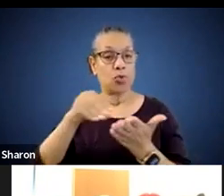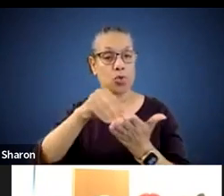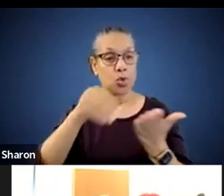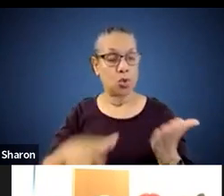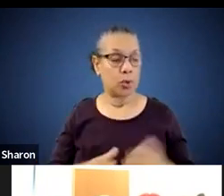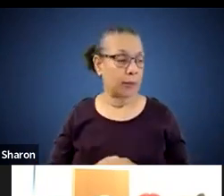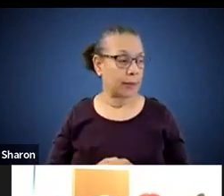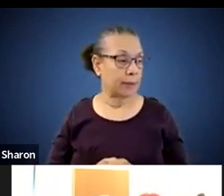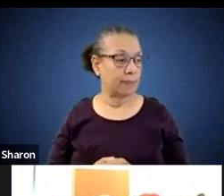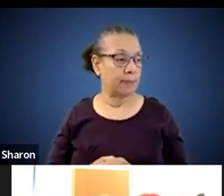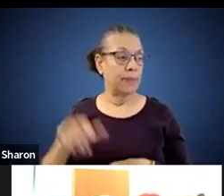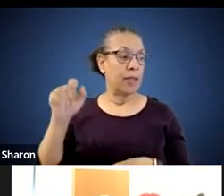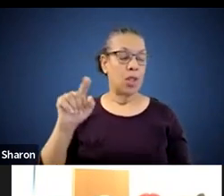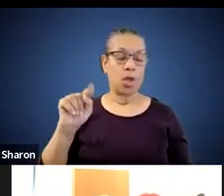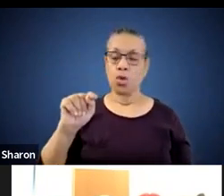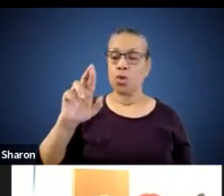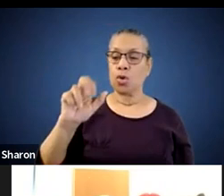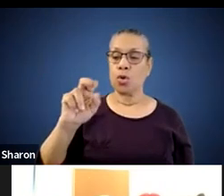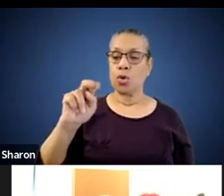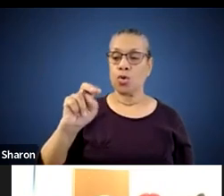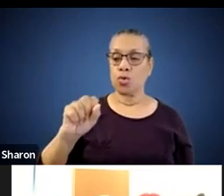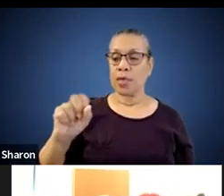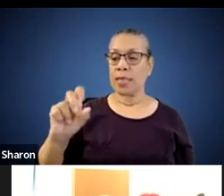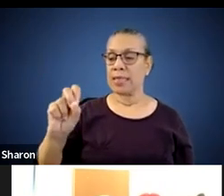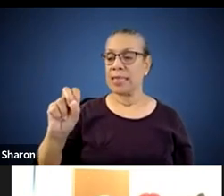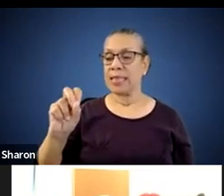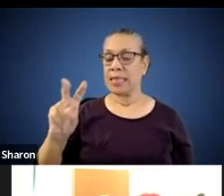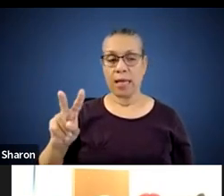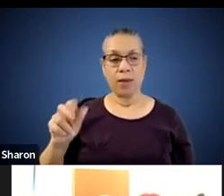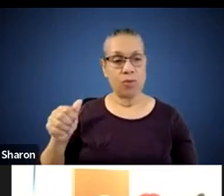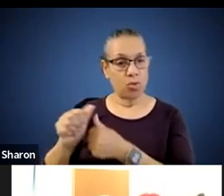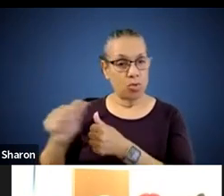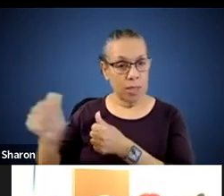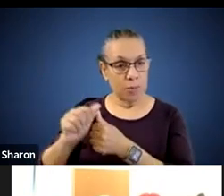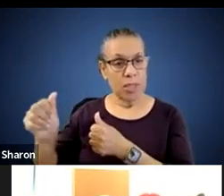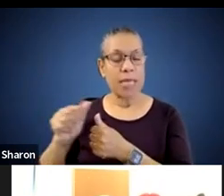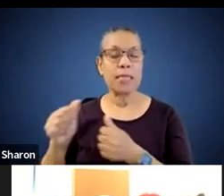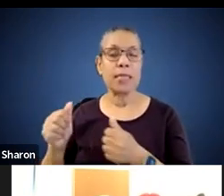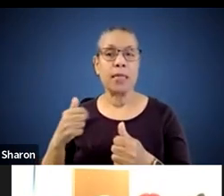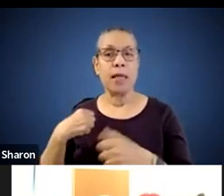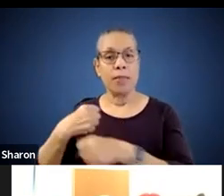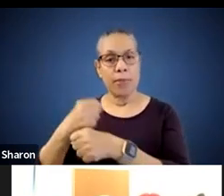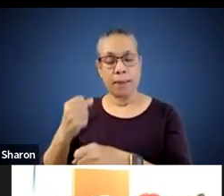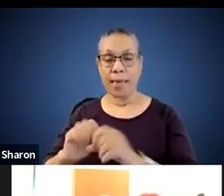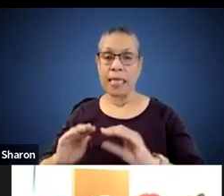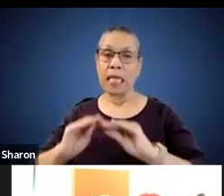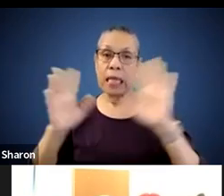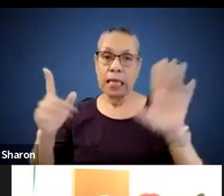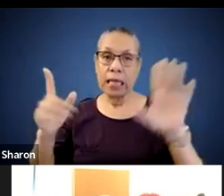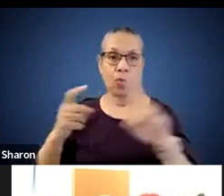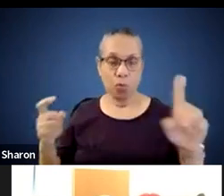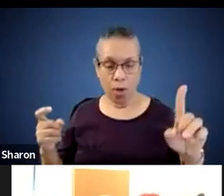Transportation requires systemic change I think we're clear on that the Council of Bay City Schools made that crystal clear to us